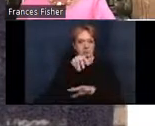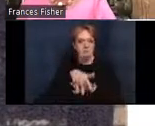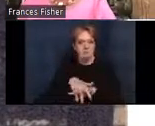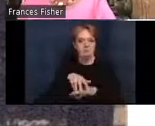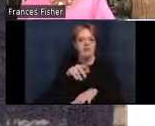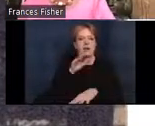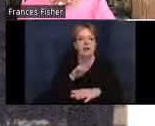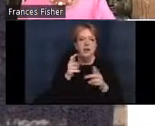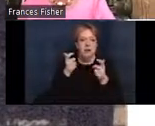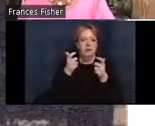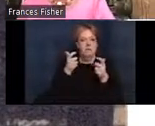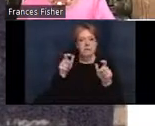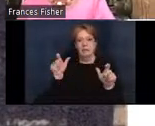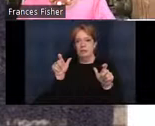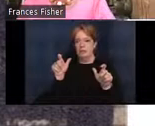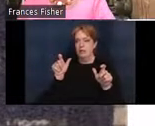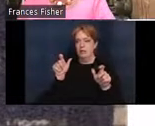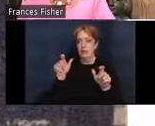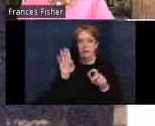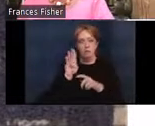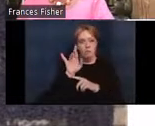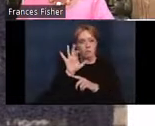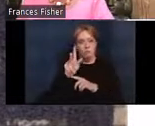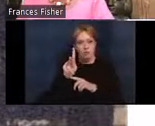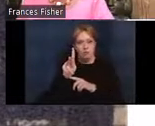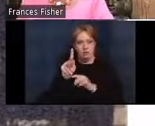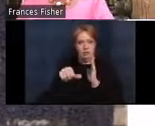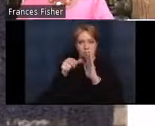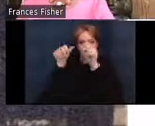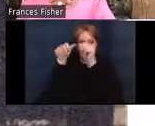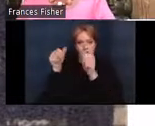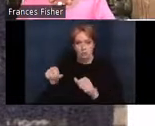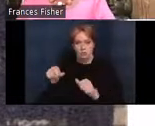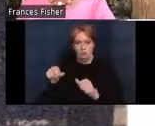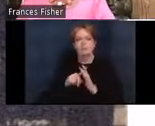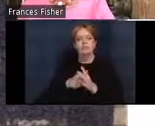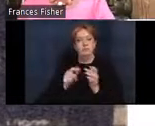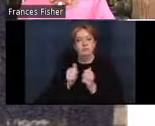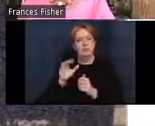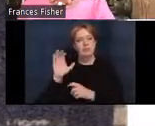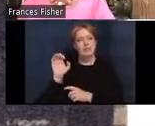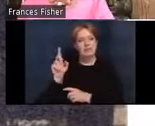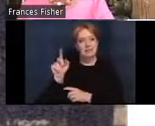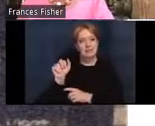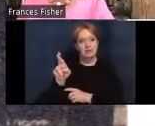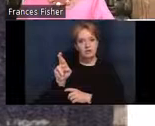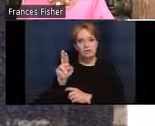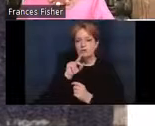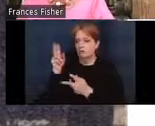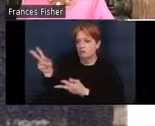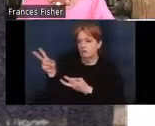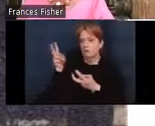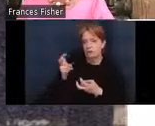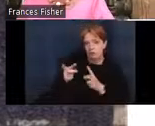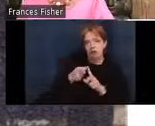gateway brick sculptures in cedar. She took a lot of inspiration from Native Americans, and